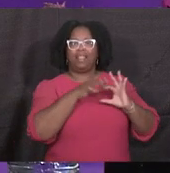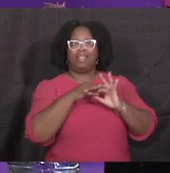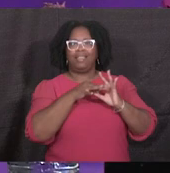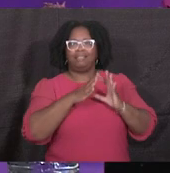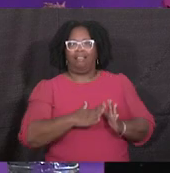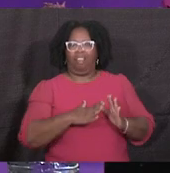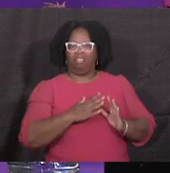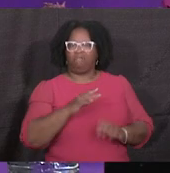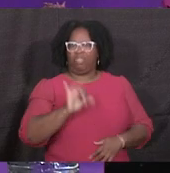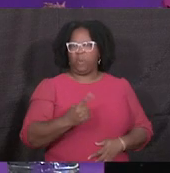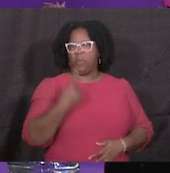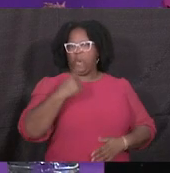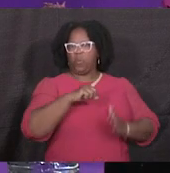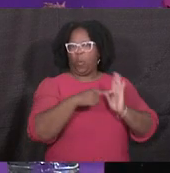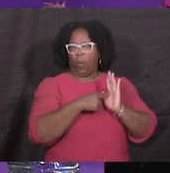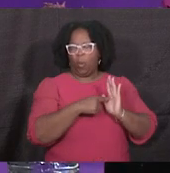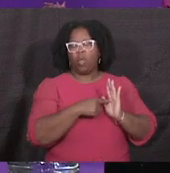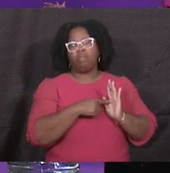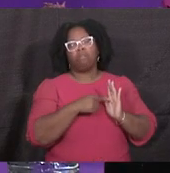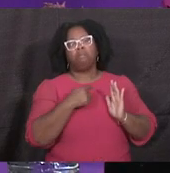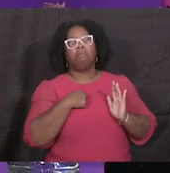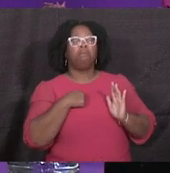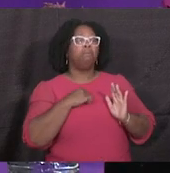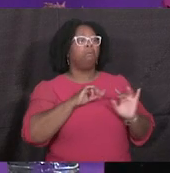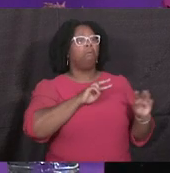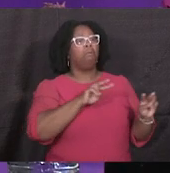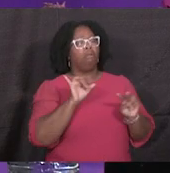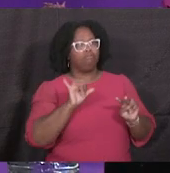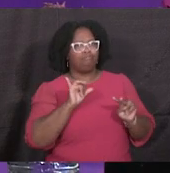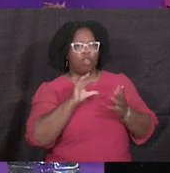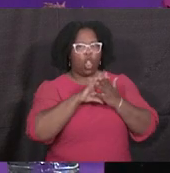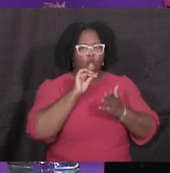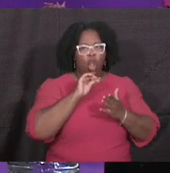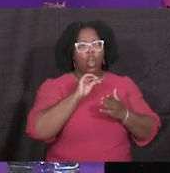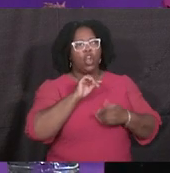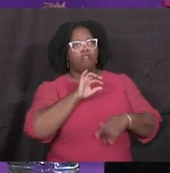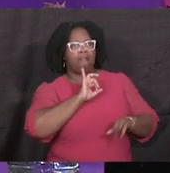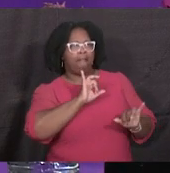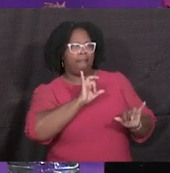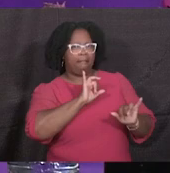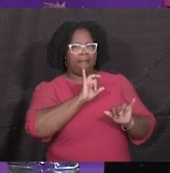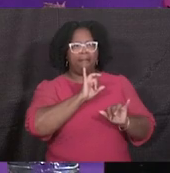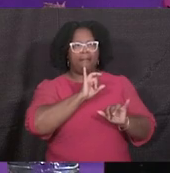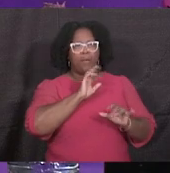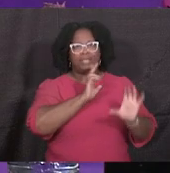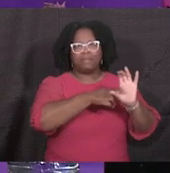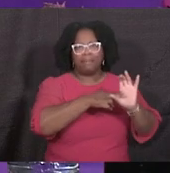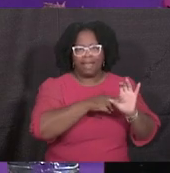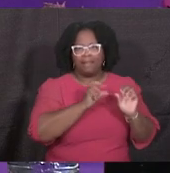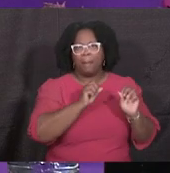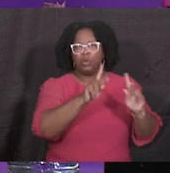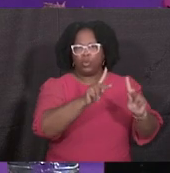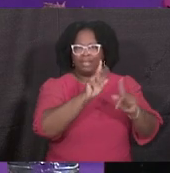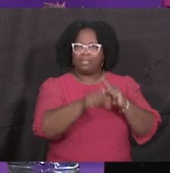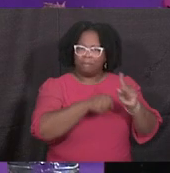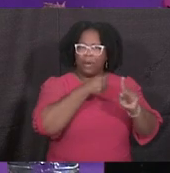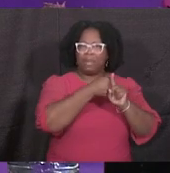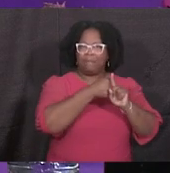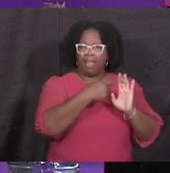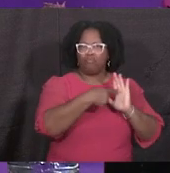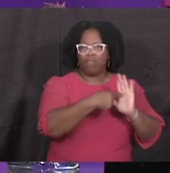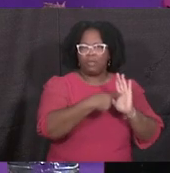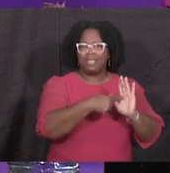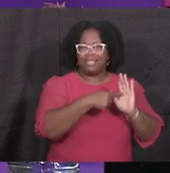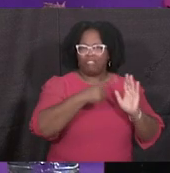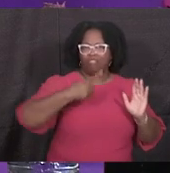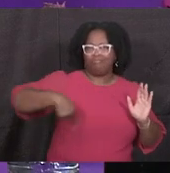the chance to learn about and participate in opportunities around impacting representation within the